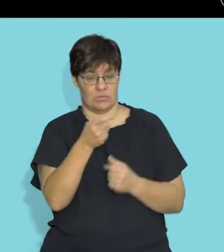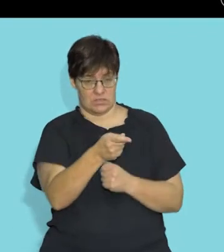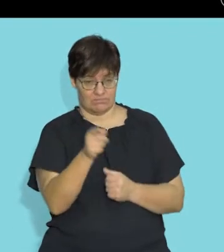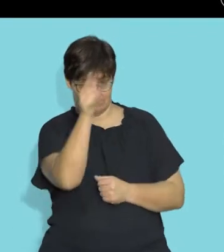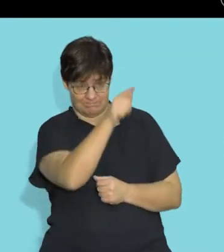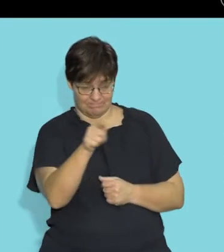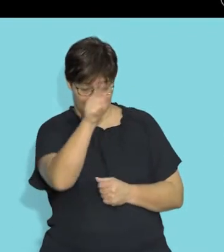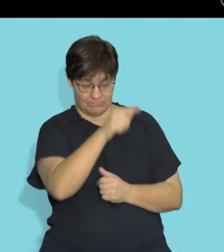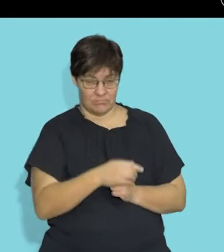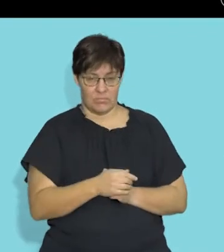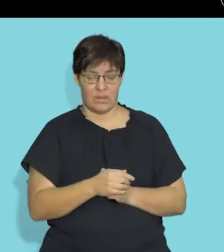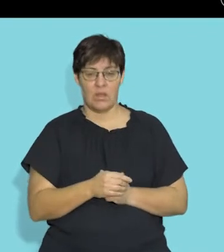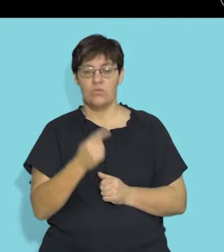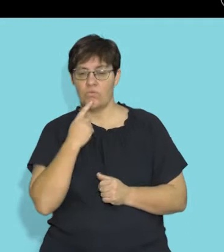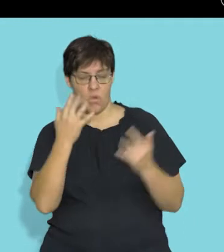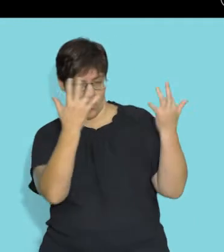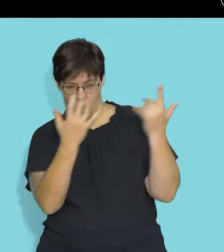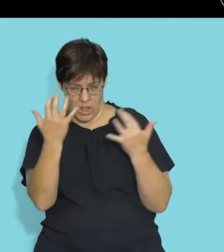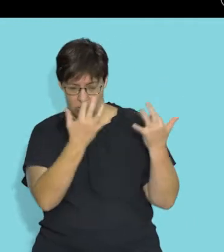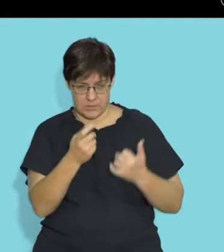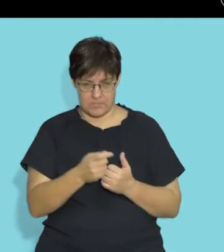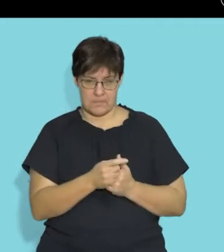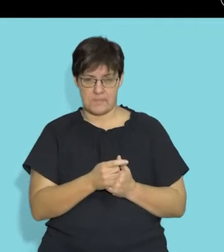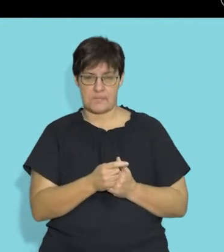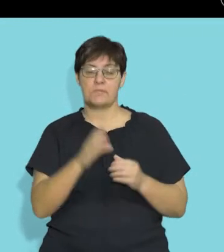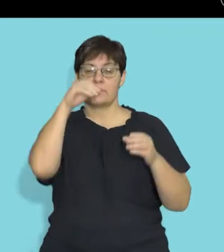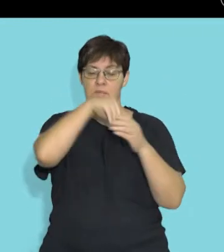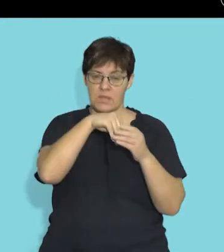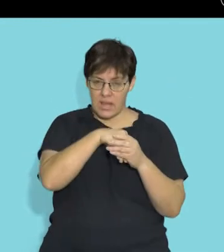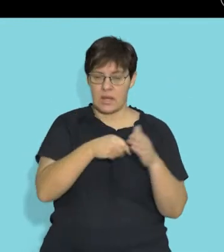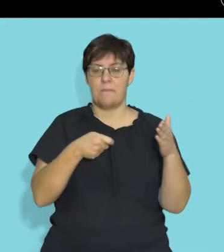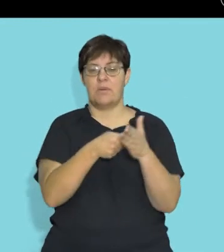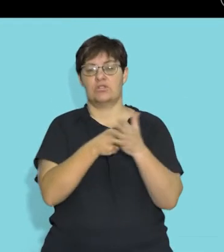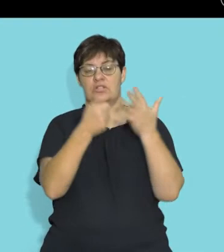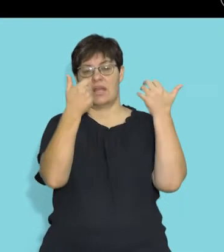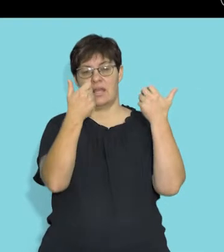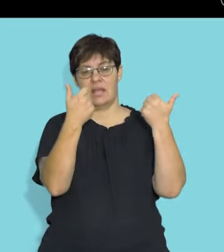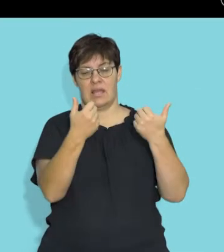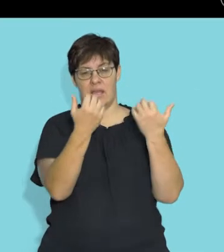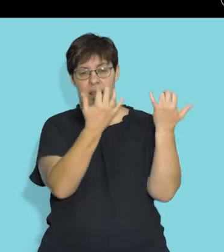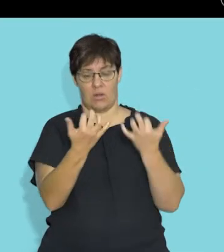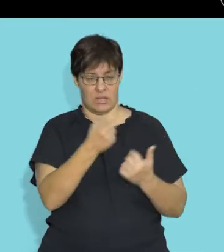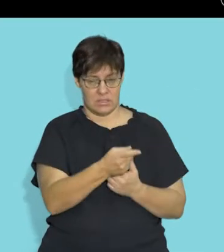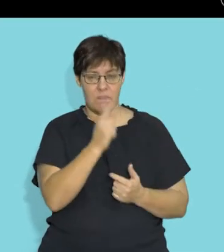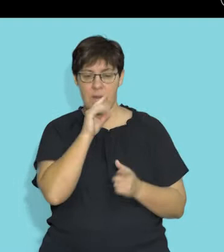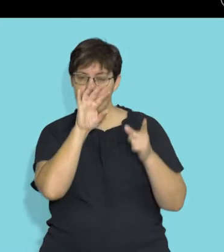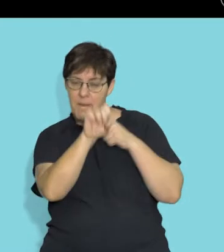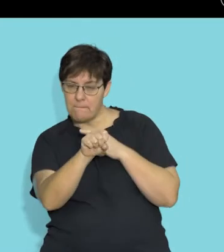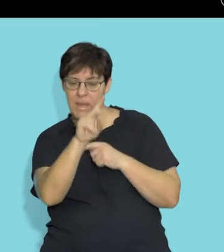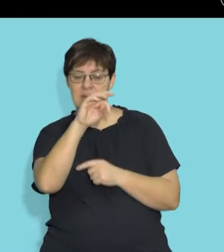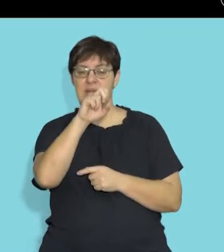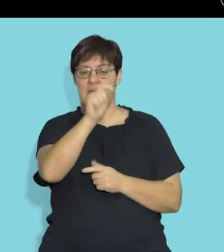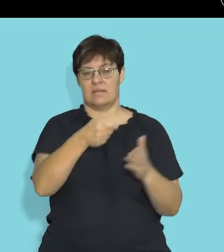go. Can you see? You're doing your calculations in your purchases calculation to determine the